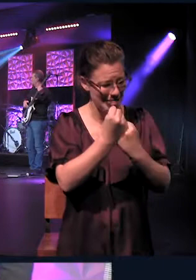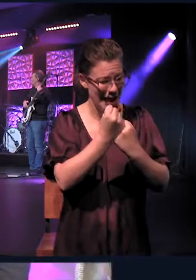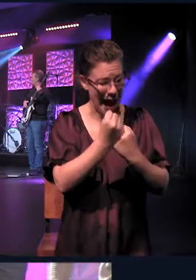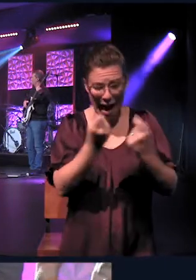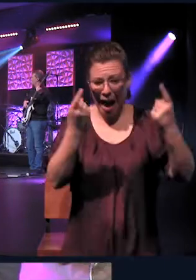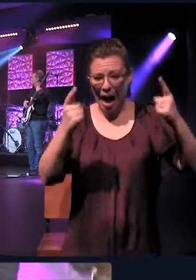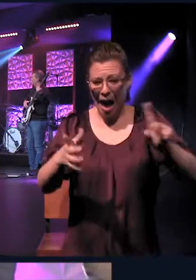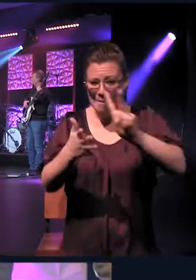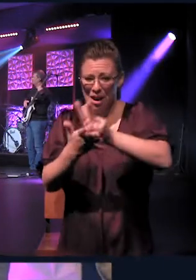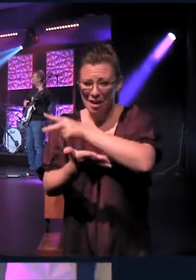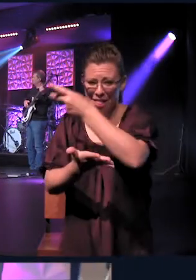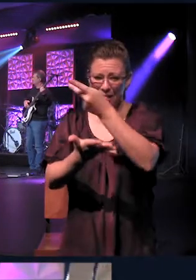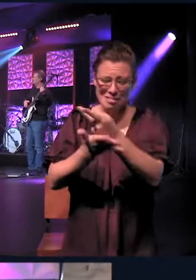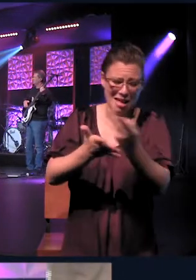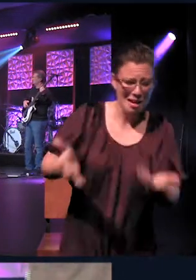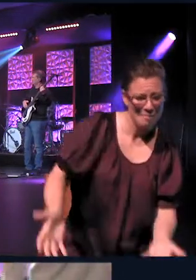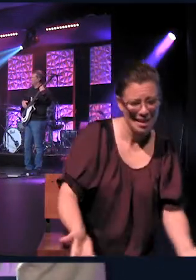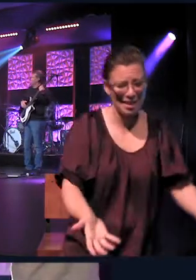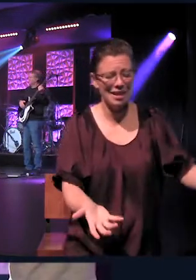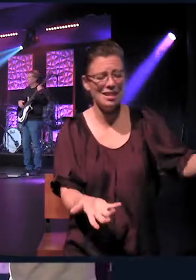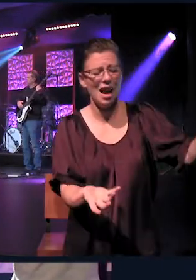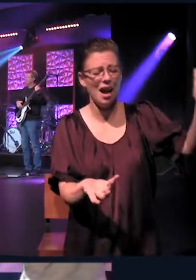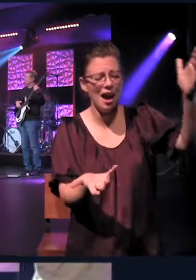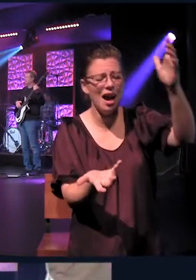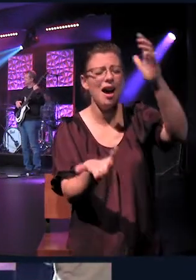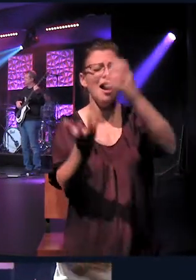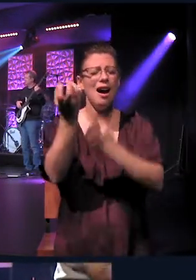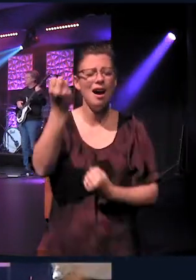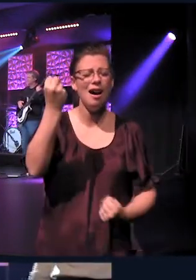gonna let, you're never gonna let.